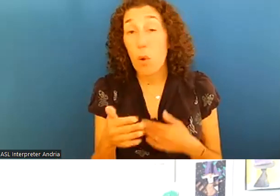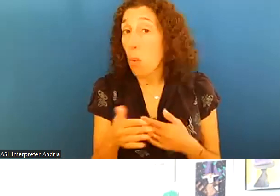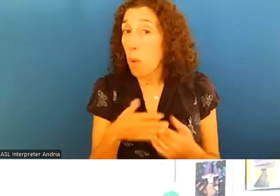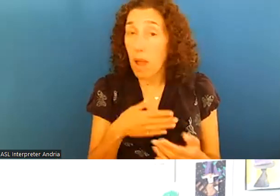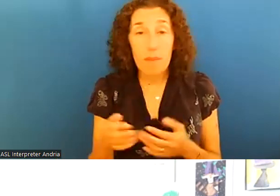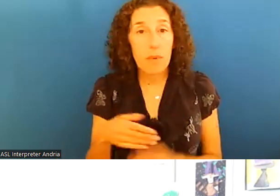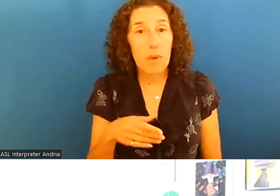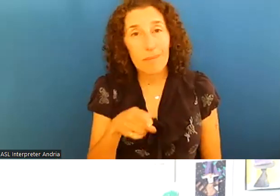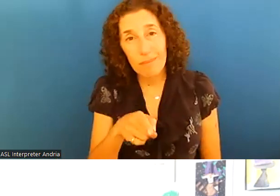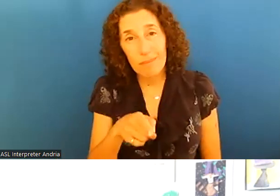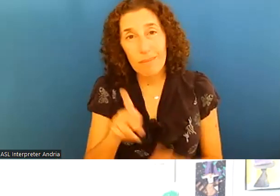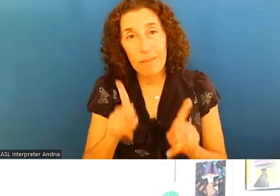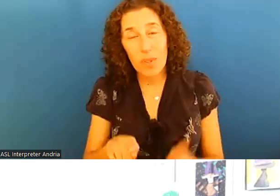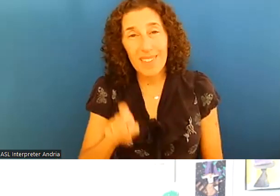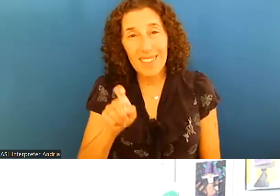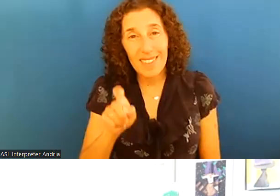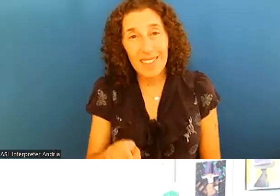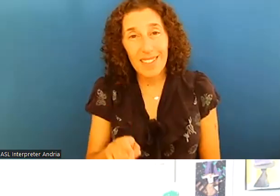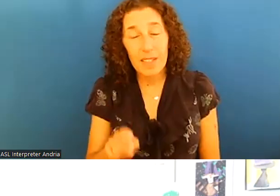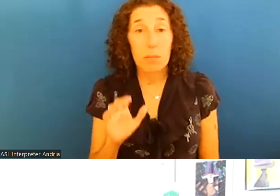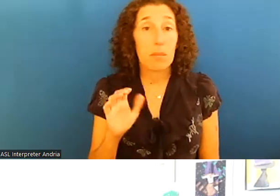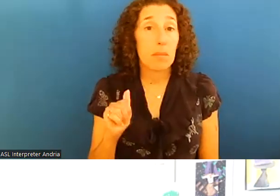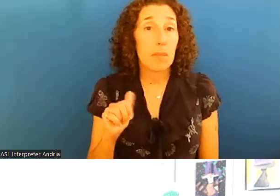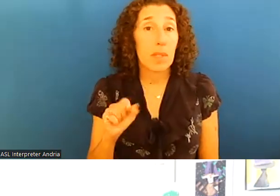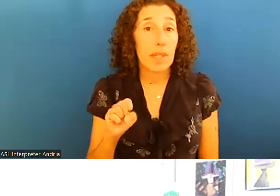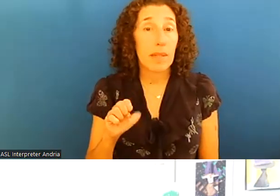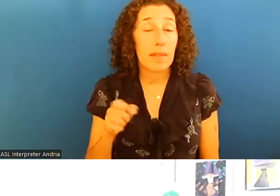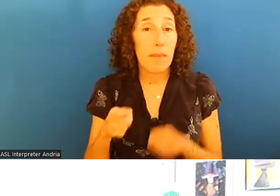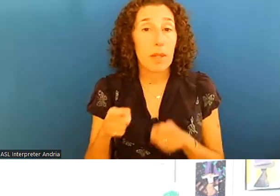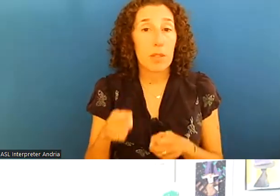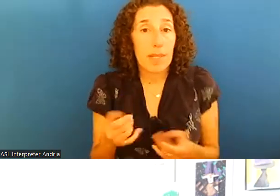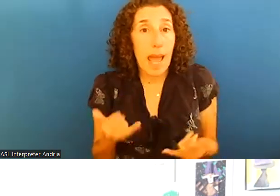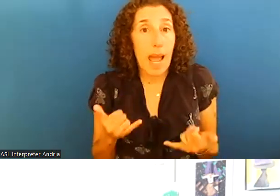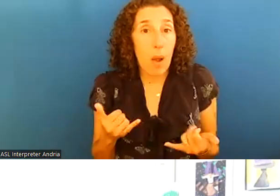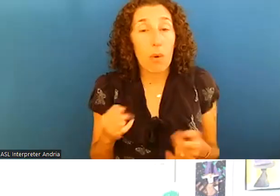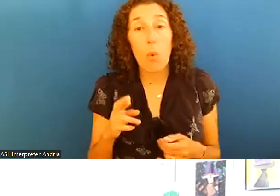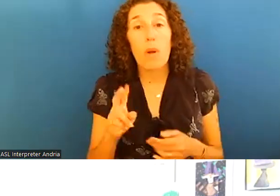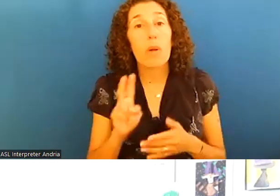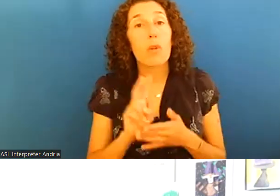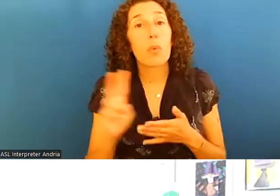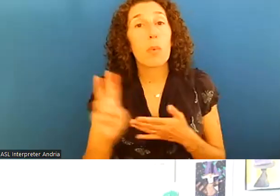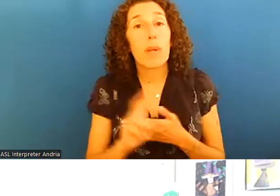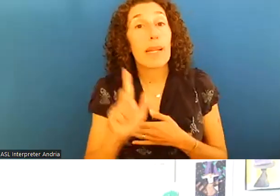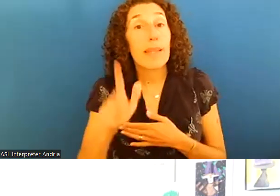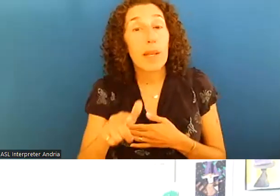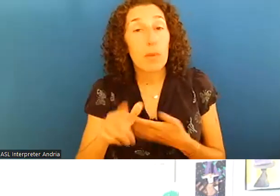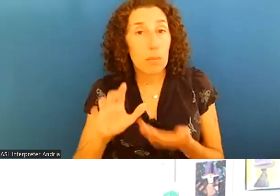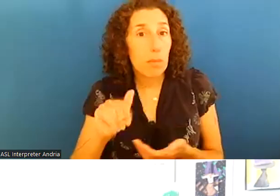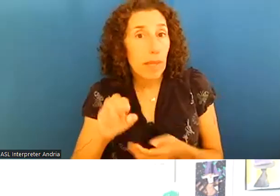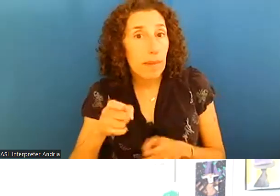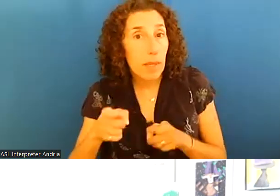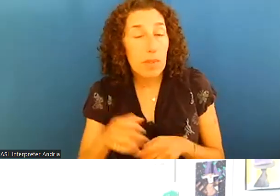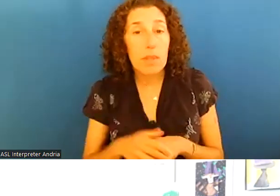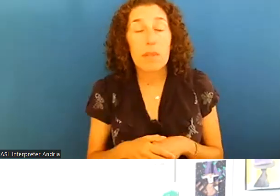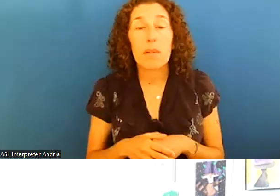case management that day, whether it's case management 2 weeks from that day, accompaniment to social services. We